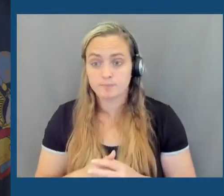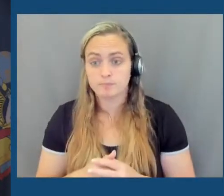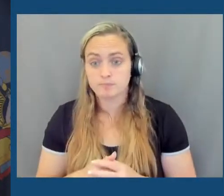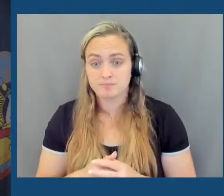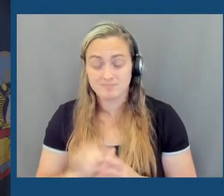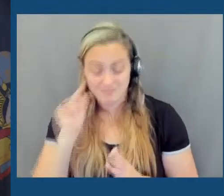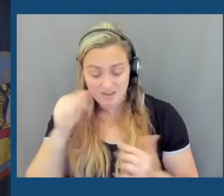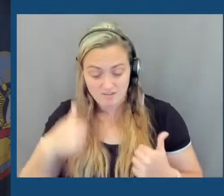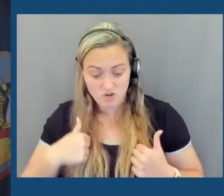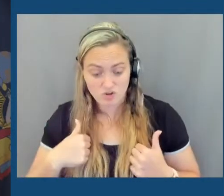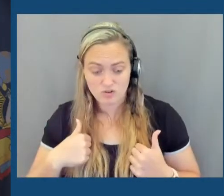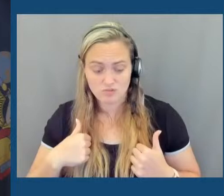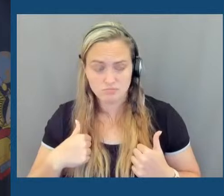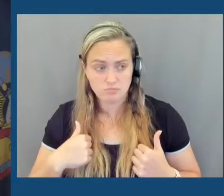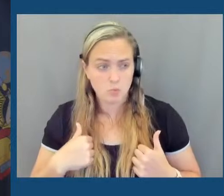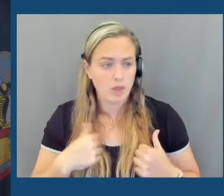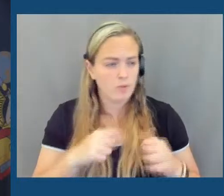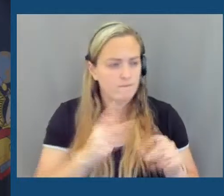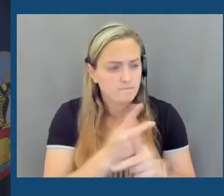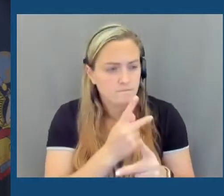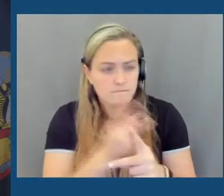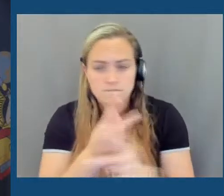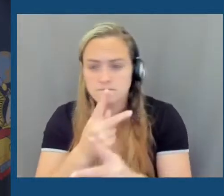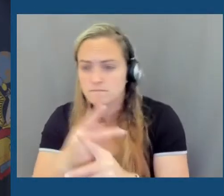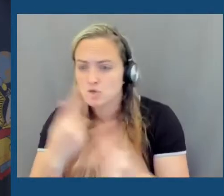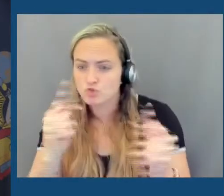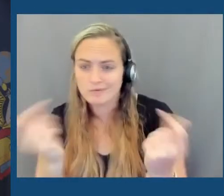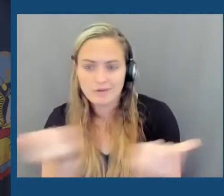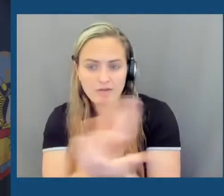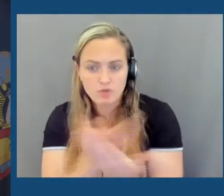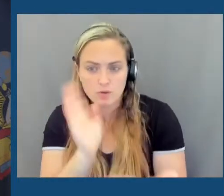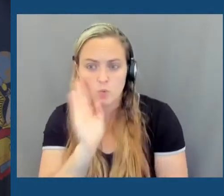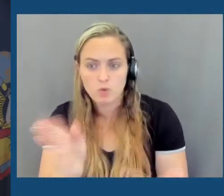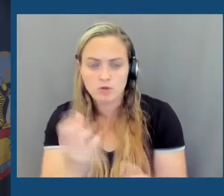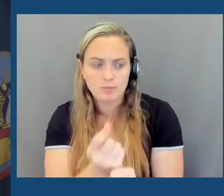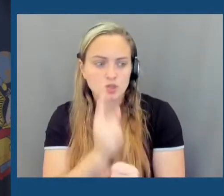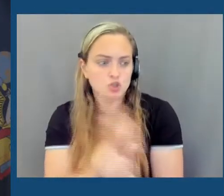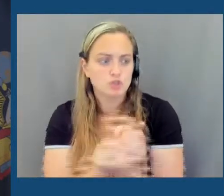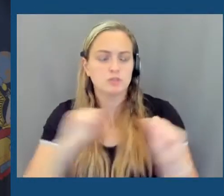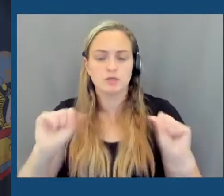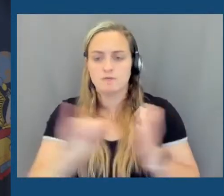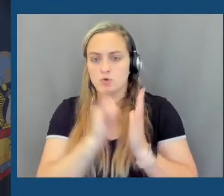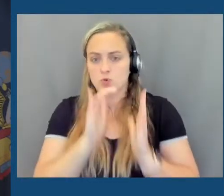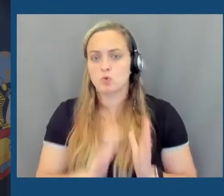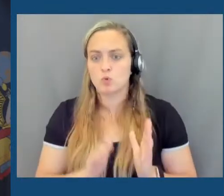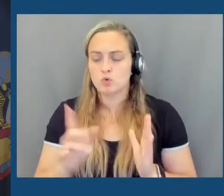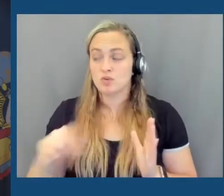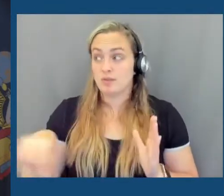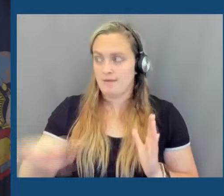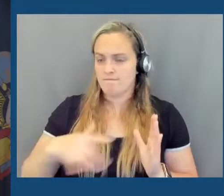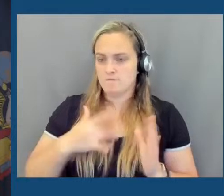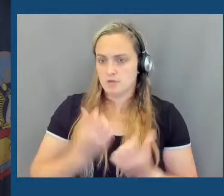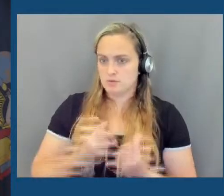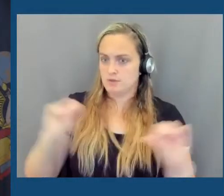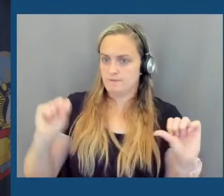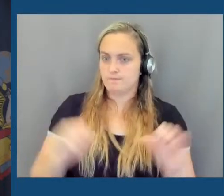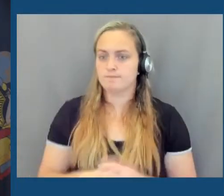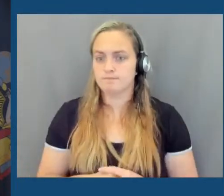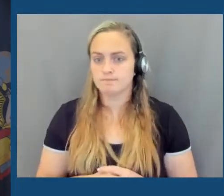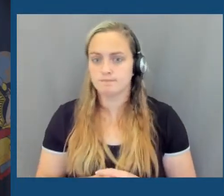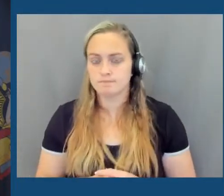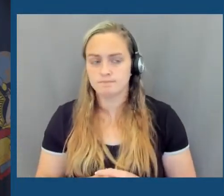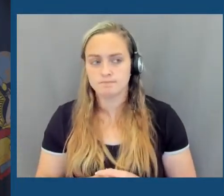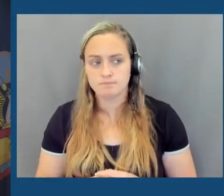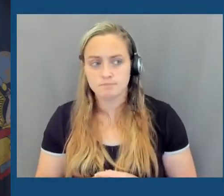leave no stone unturned in my mission to keep New Yorkers safe until everyone also feels safe. So people can raise